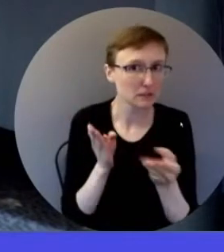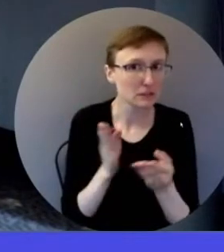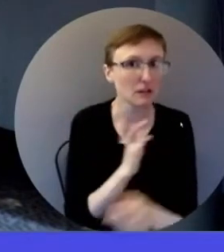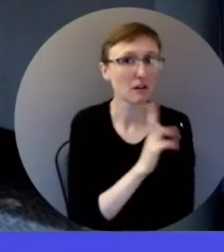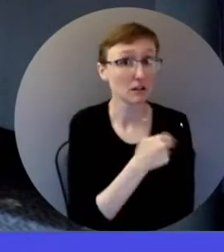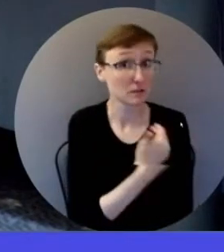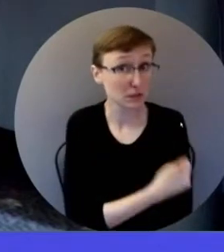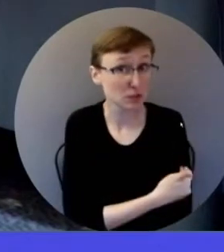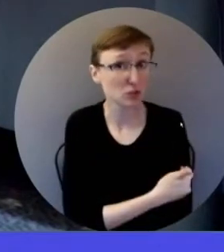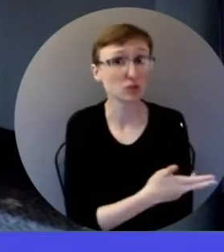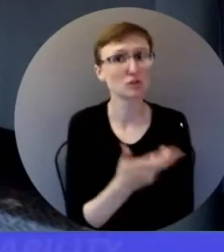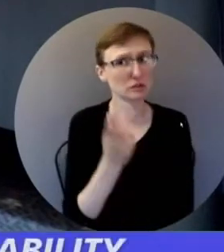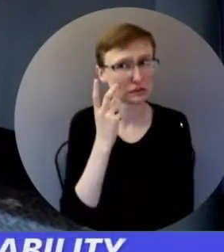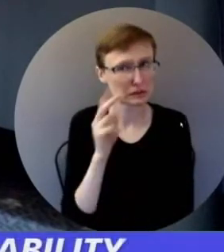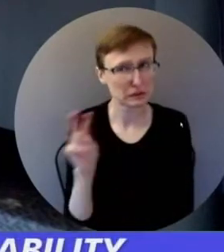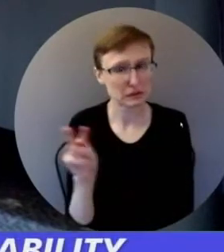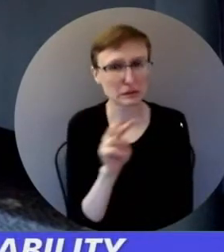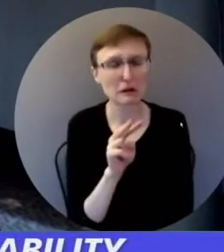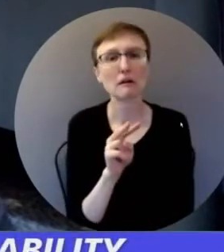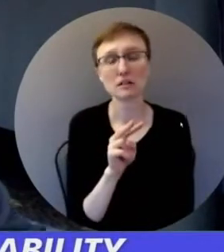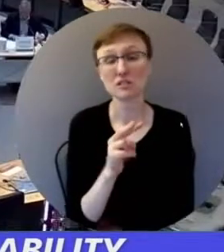key element that we need to achieve.